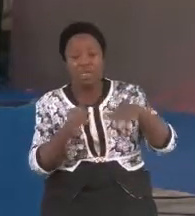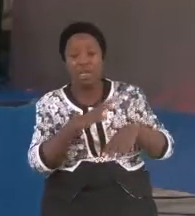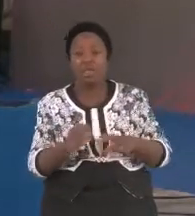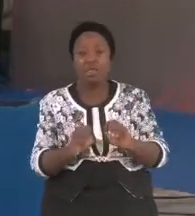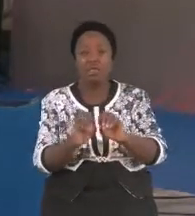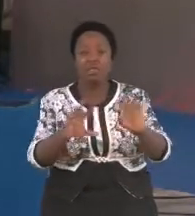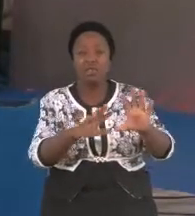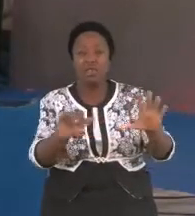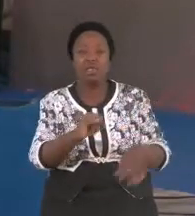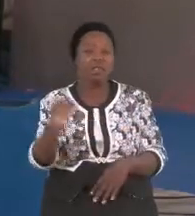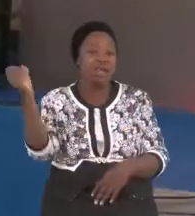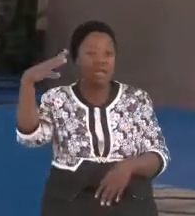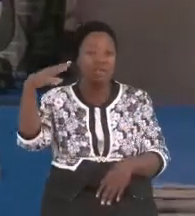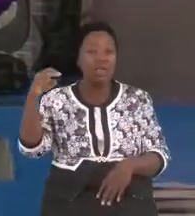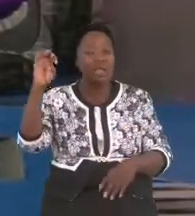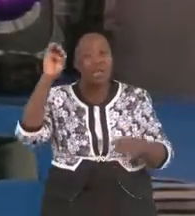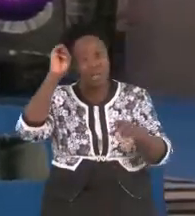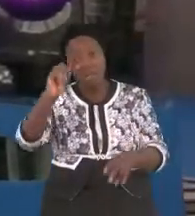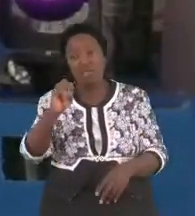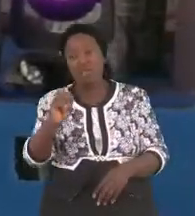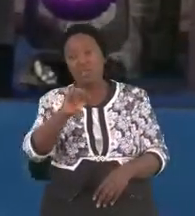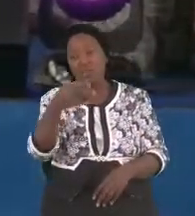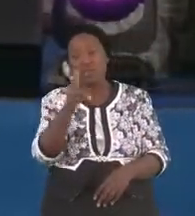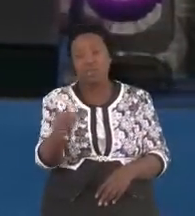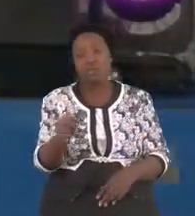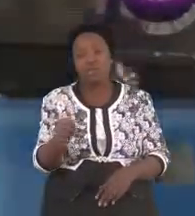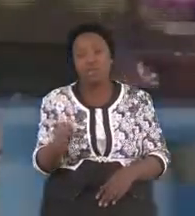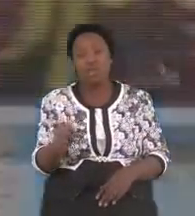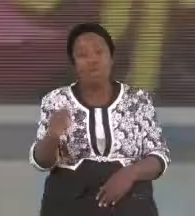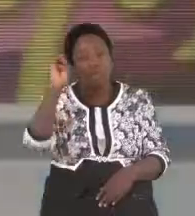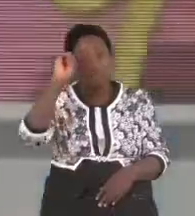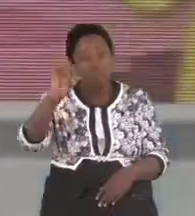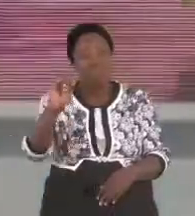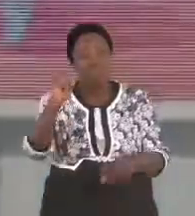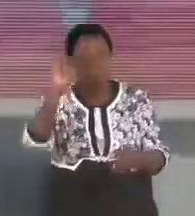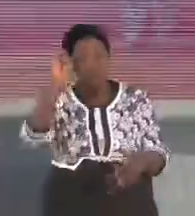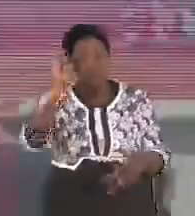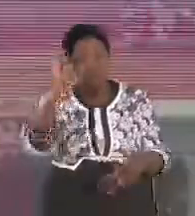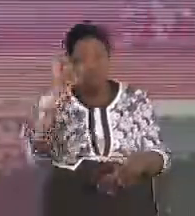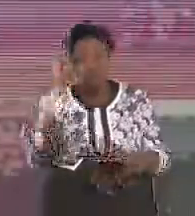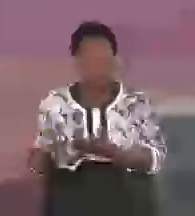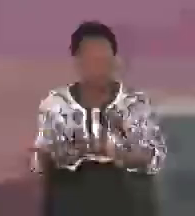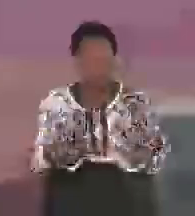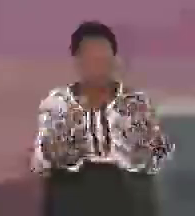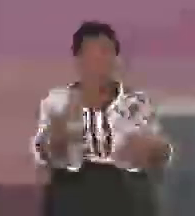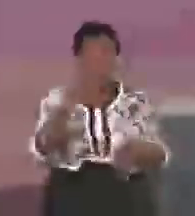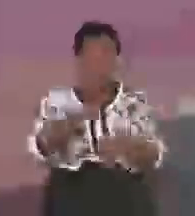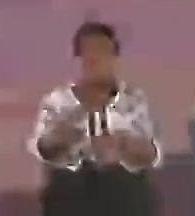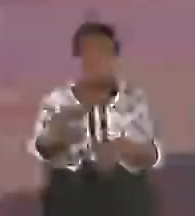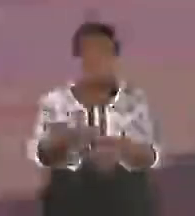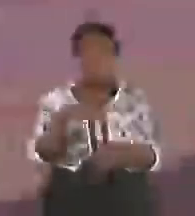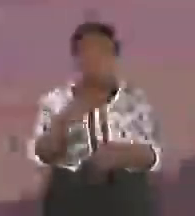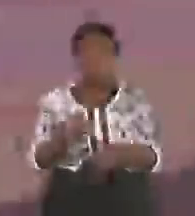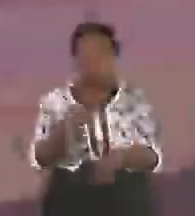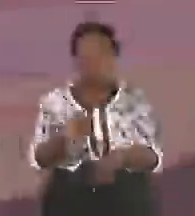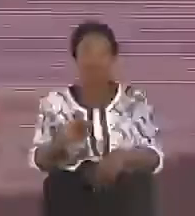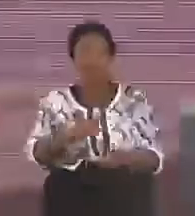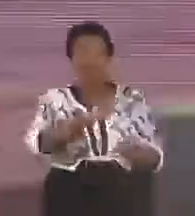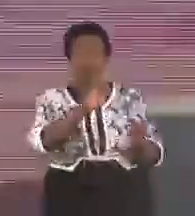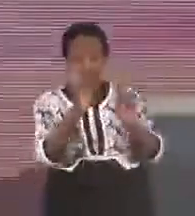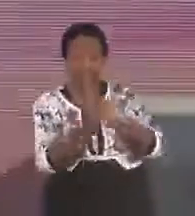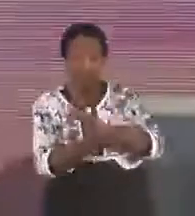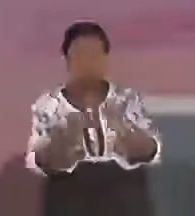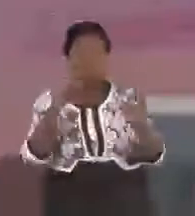He, John, he, the carrier of the message of repentance towards the Lord, he,